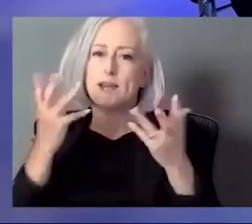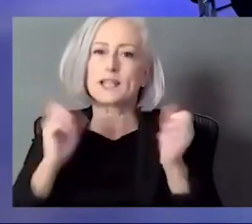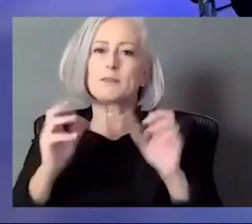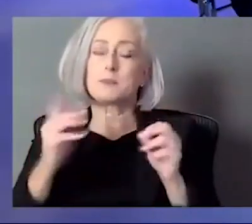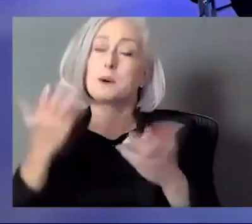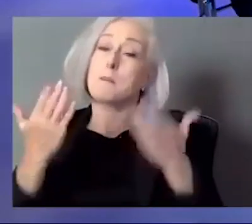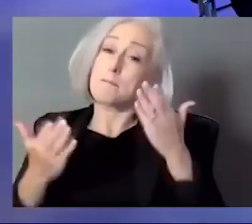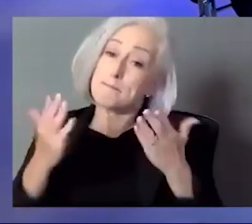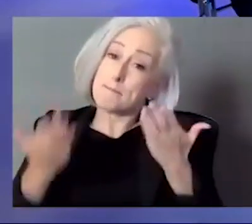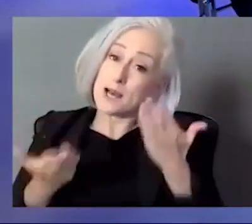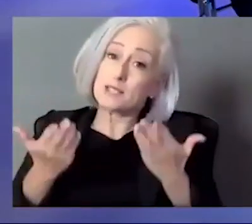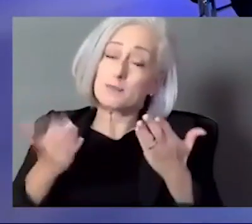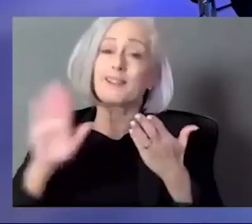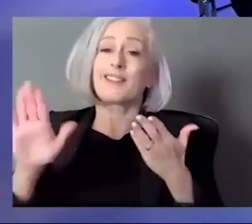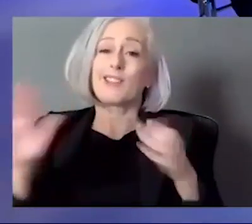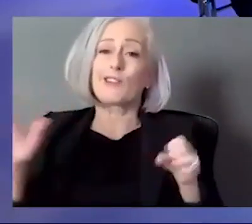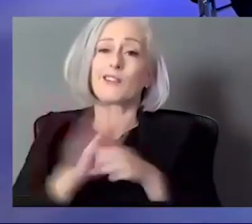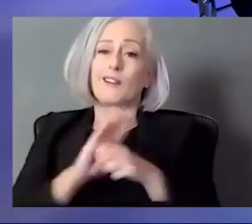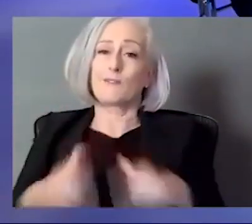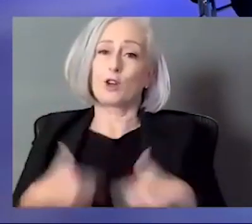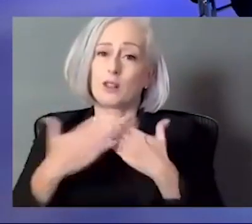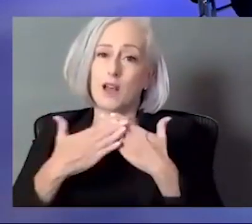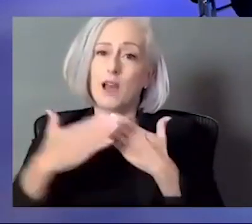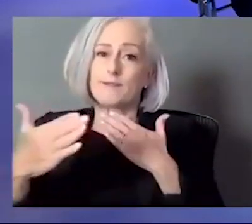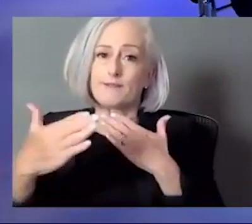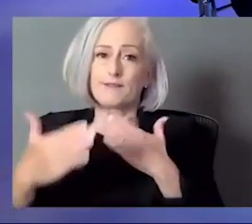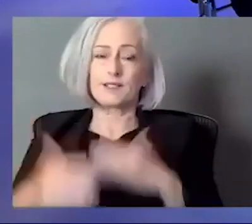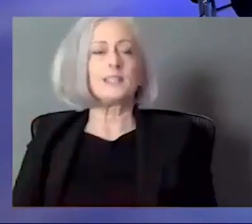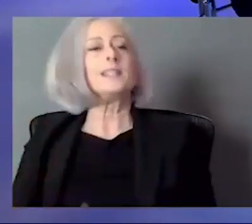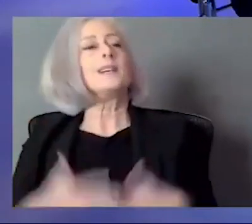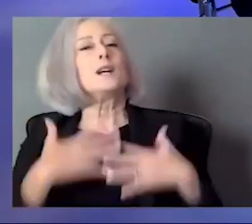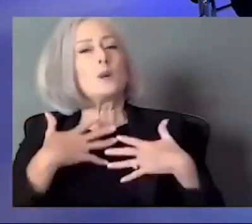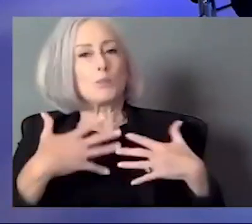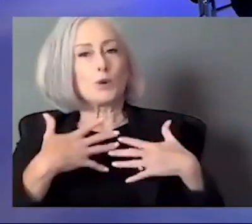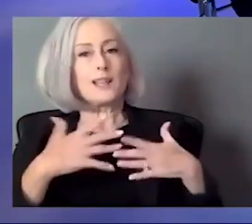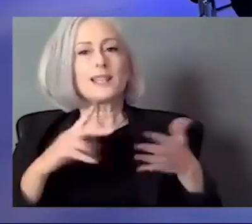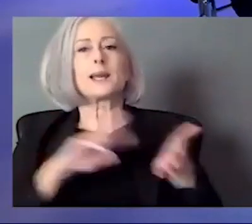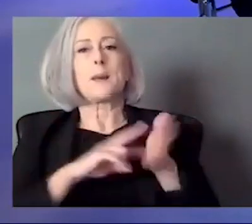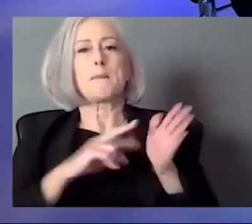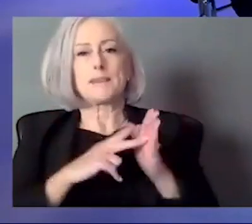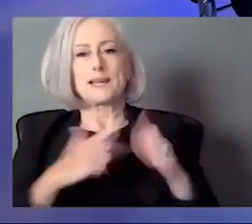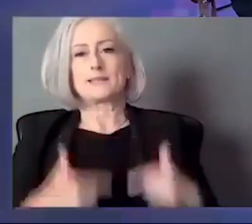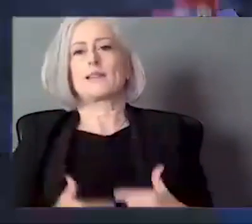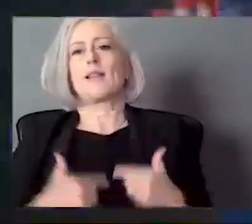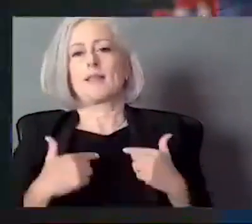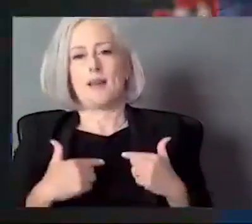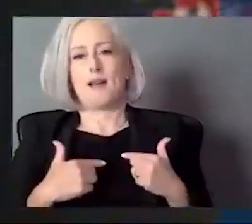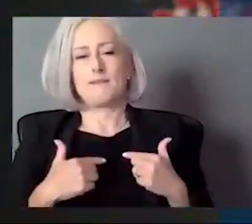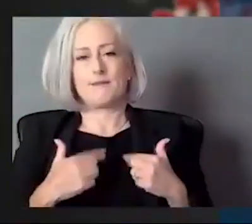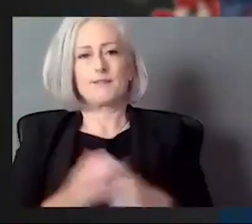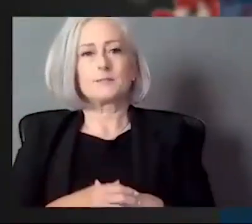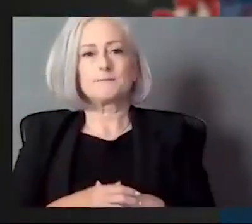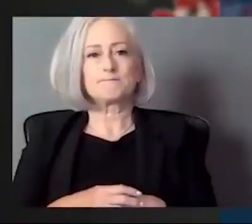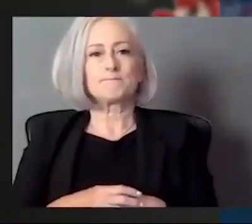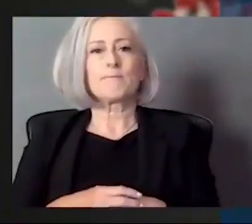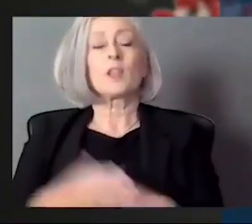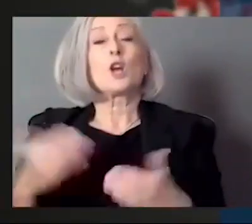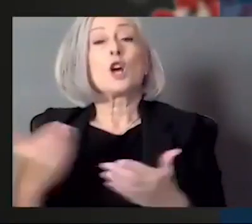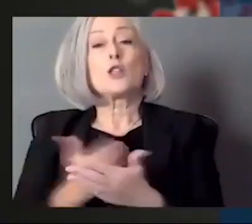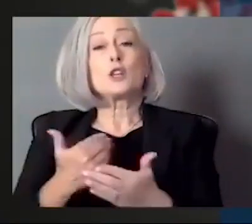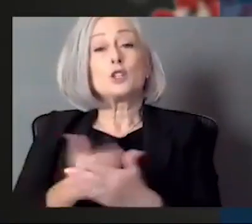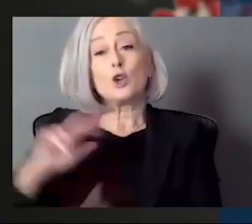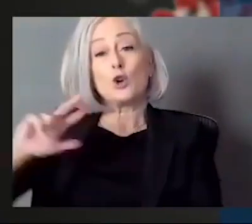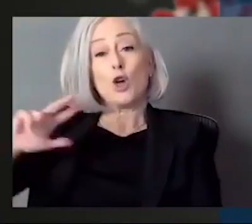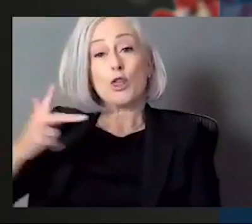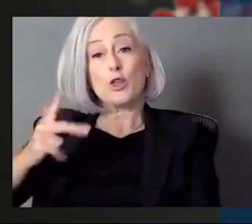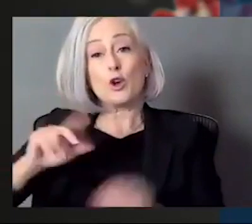can't breathe connection. Thank you. Because breathing is life. Okay, It is life. So we said that we're in this new wave, this third wave. What's that going to mean for